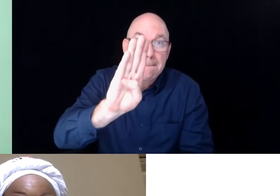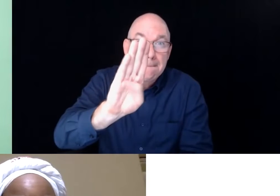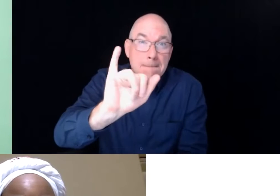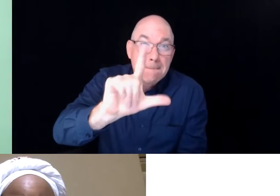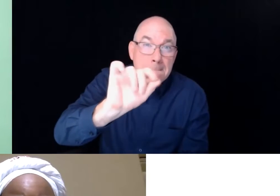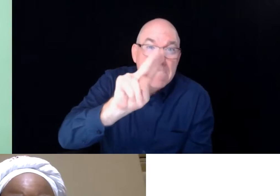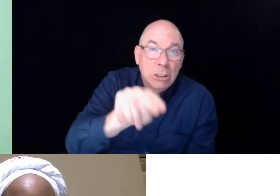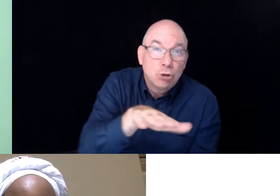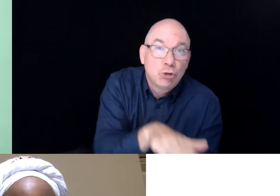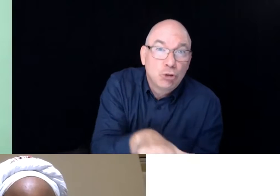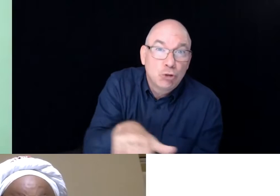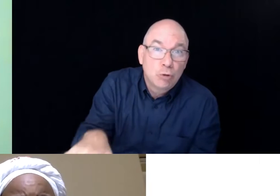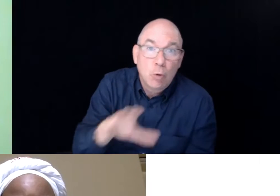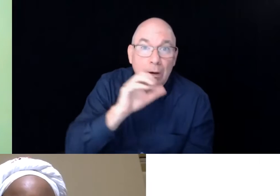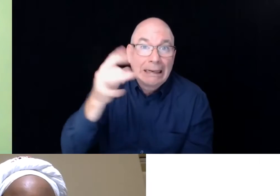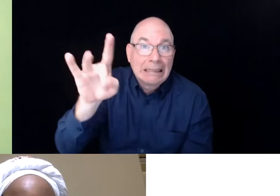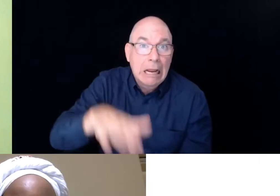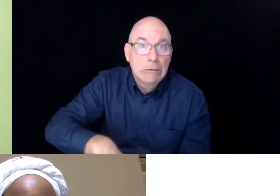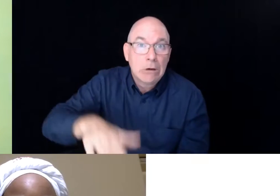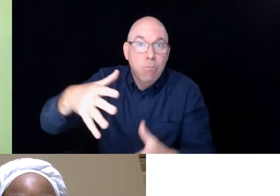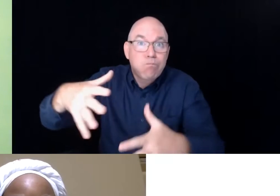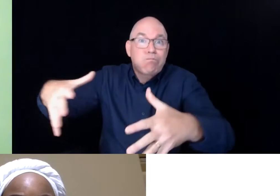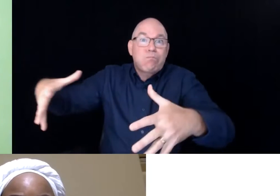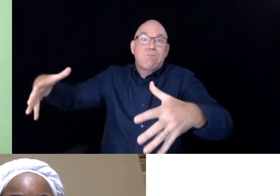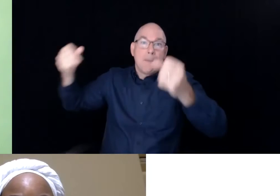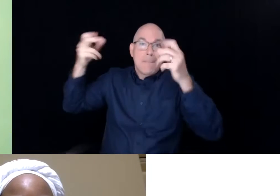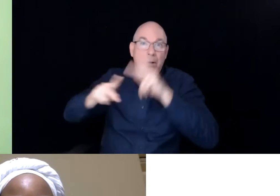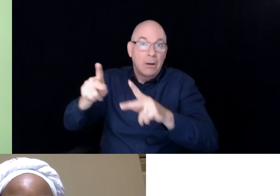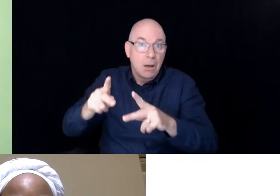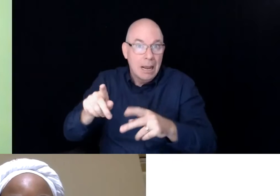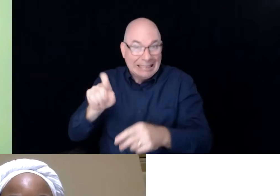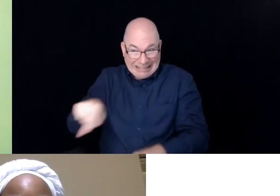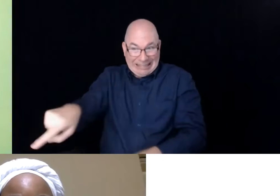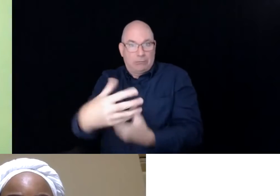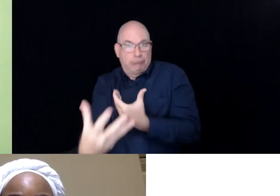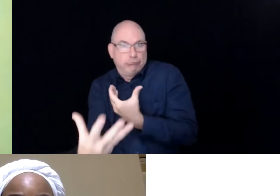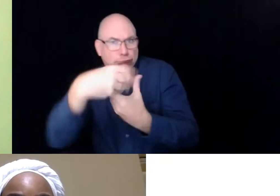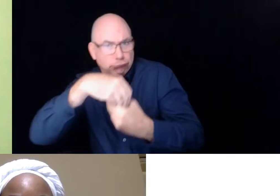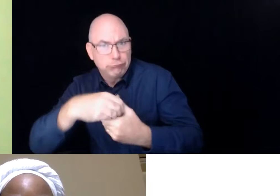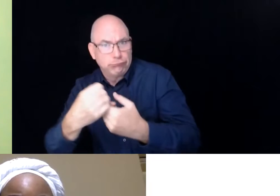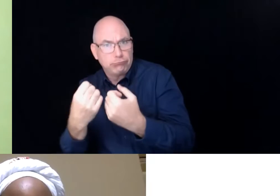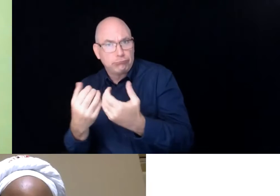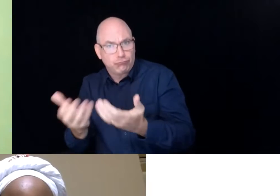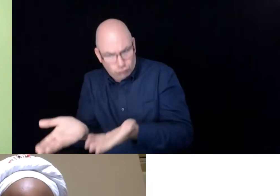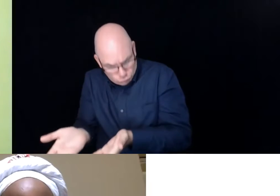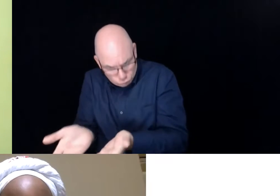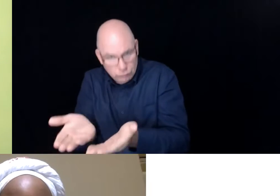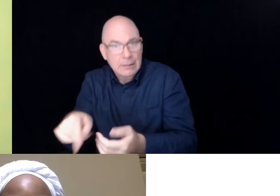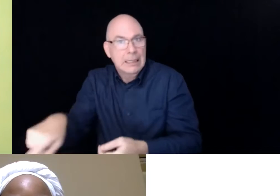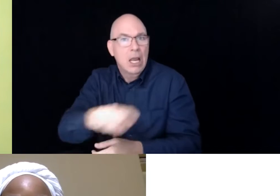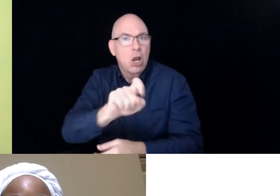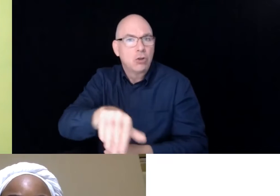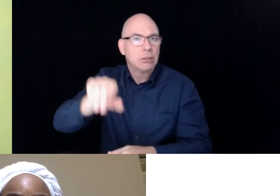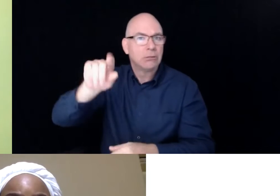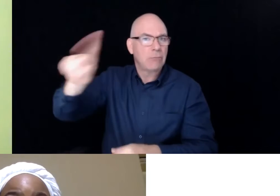persons below the age of 18. That's a huge number. If you don't empower them to be able to hold governments accountable, if you're